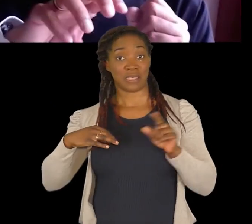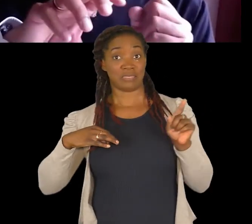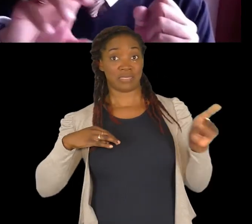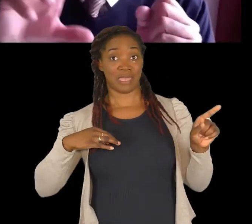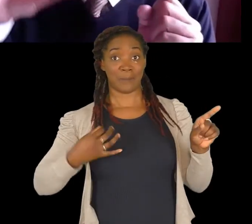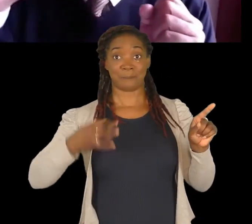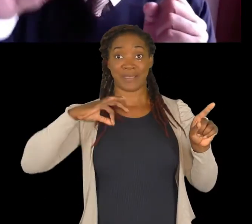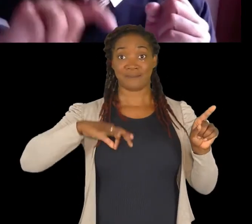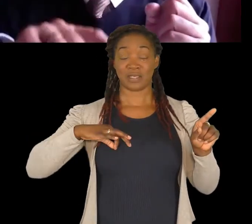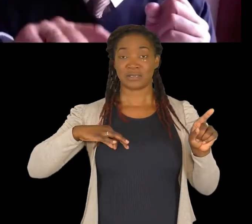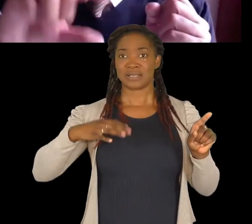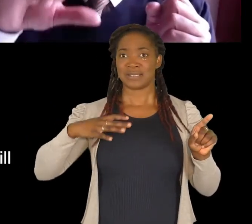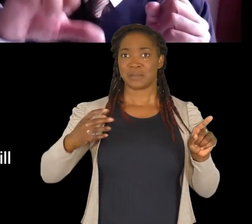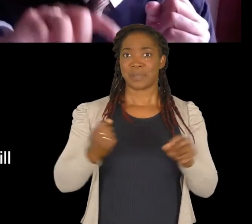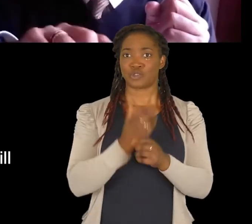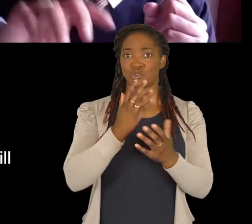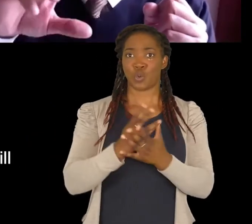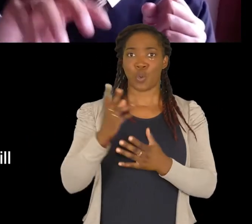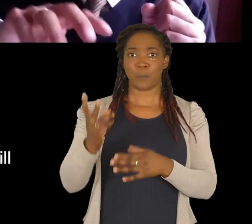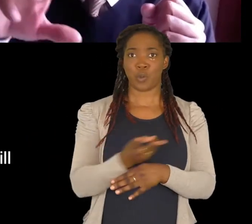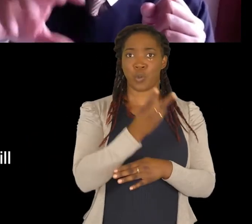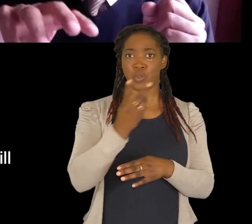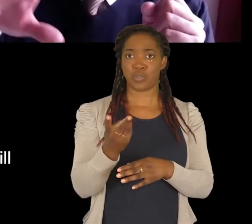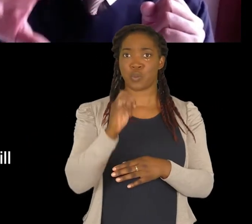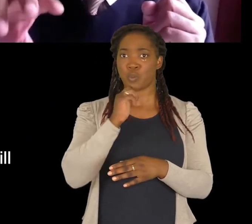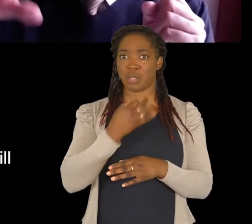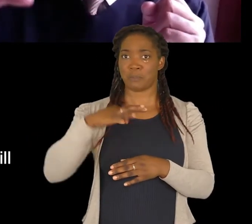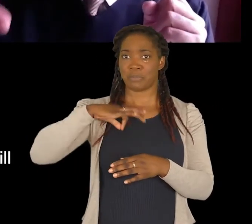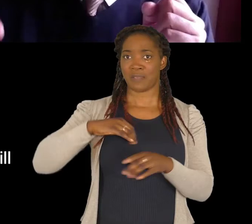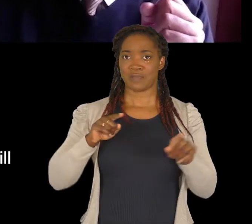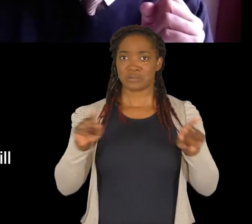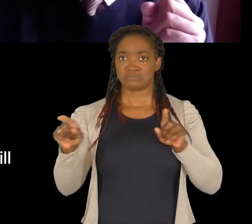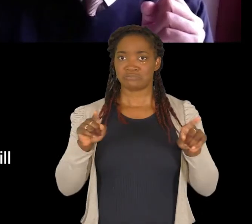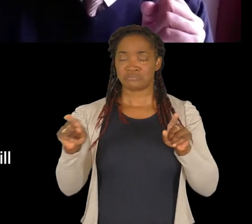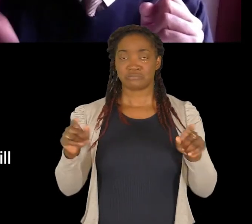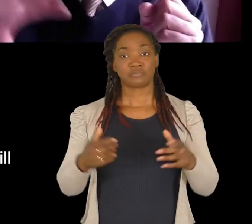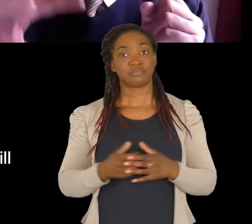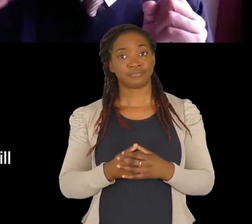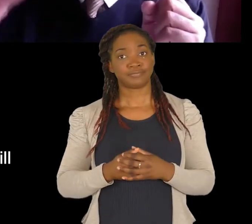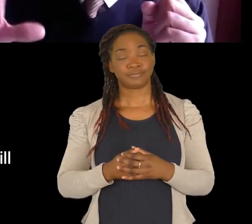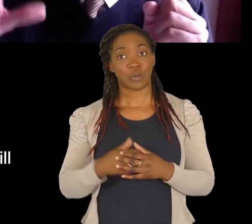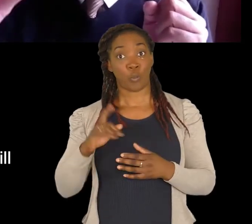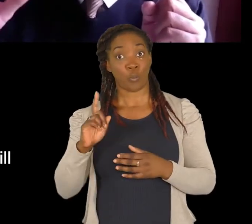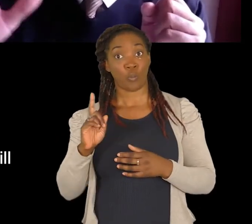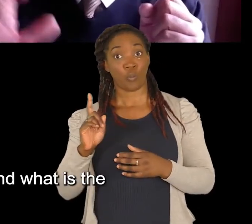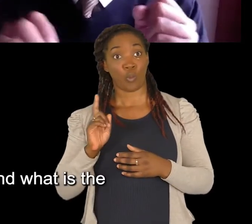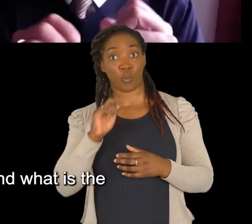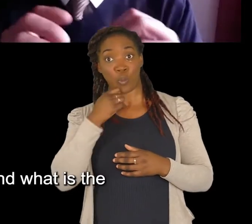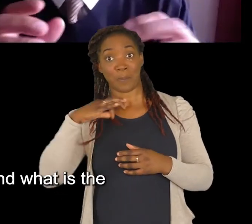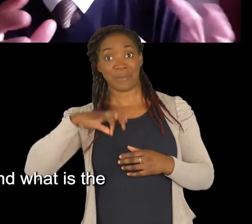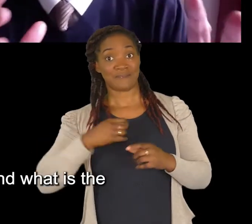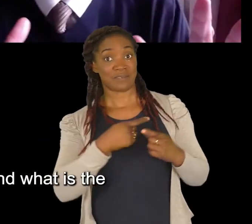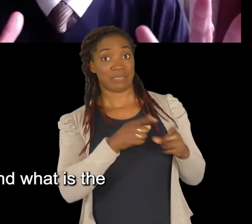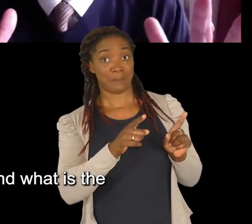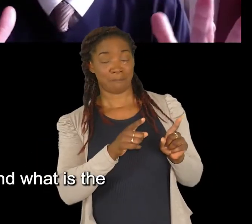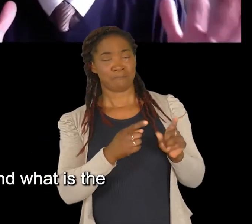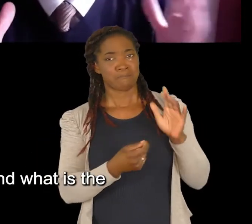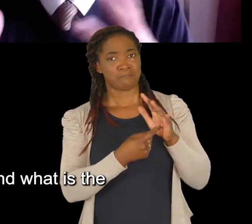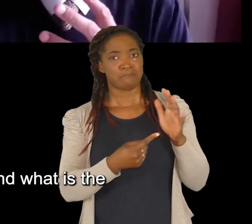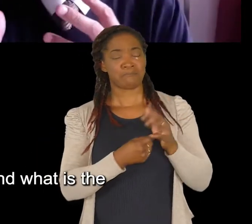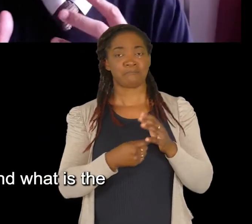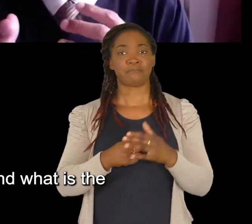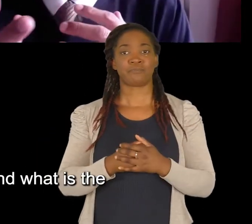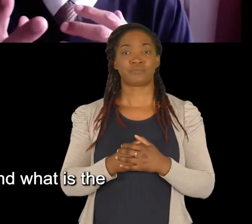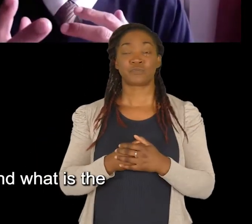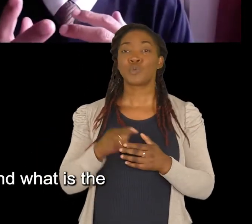them benefiting you. You have to think about why your idea and your business will benefit them. What's in it for them, right? Exactly. So you